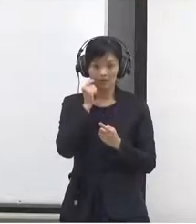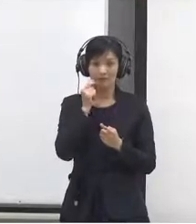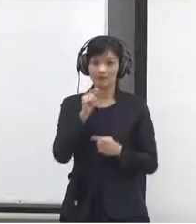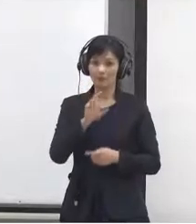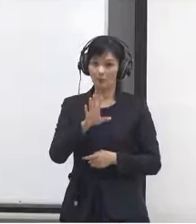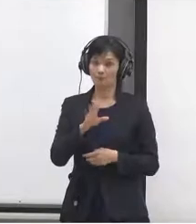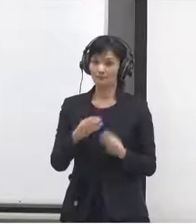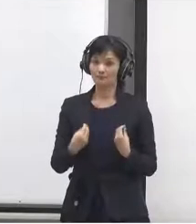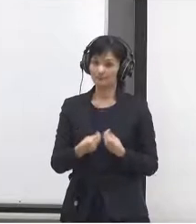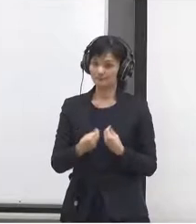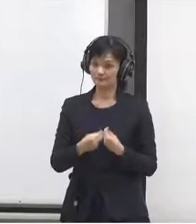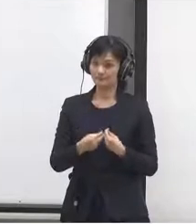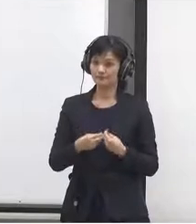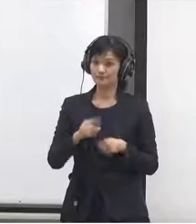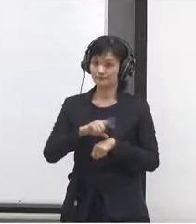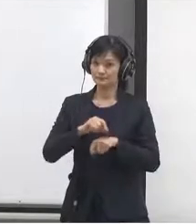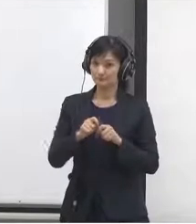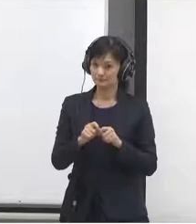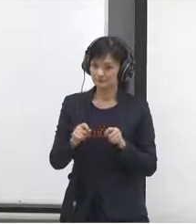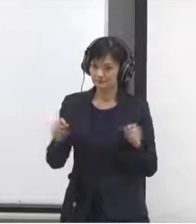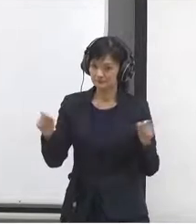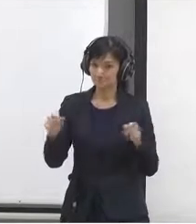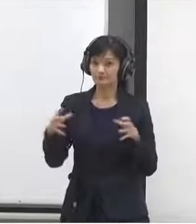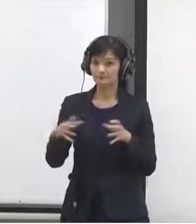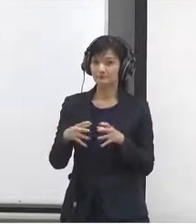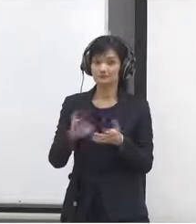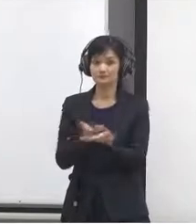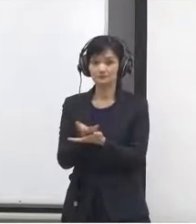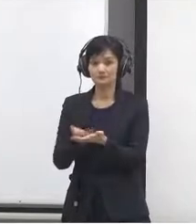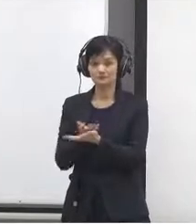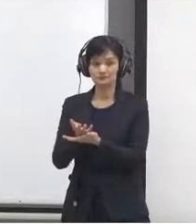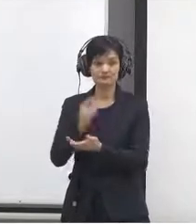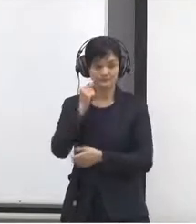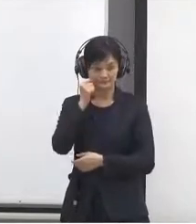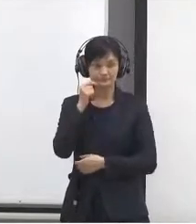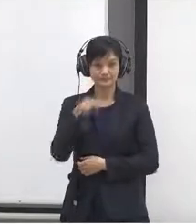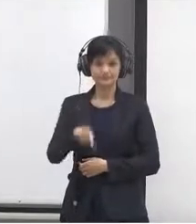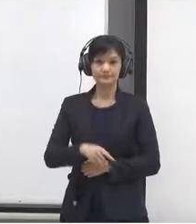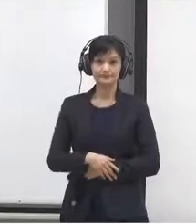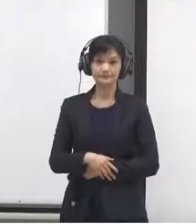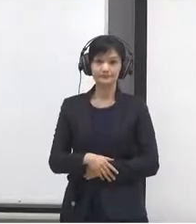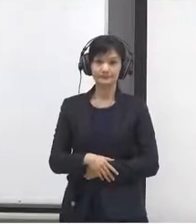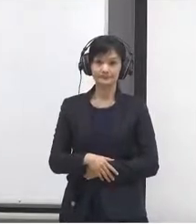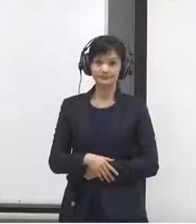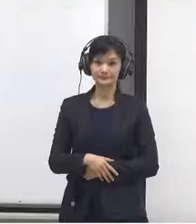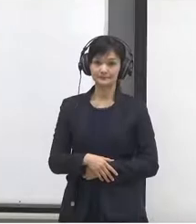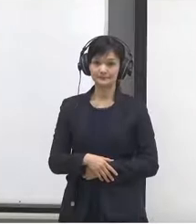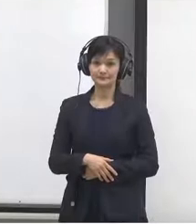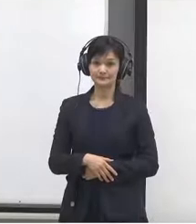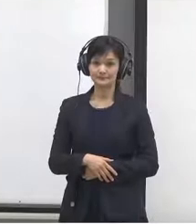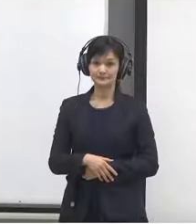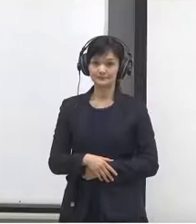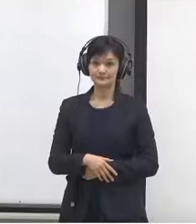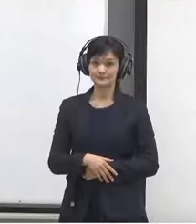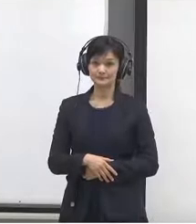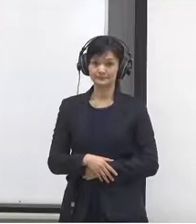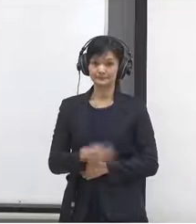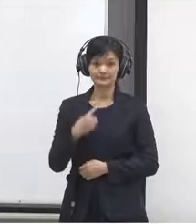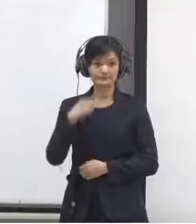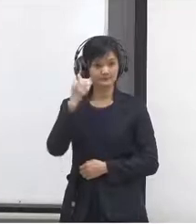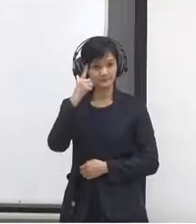communication over time. Will you consider like these kinds of event like FTO,